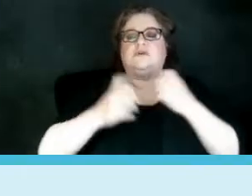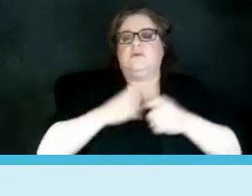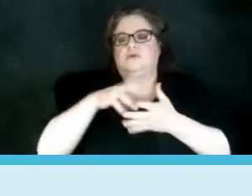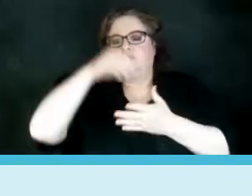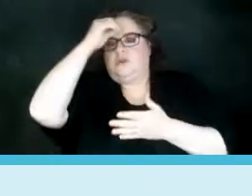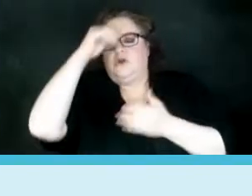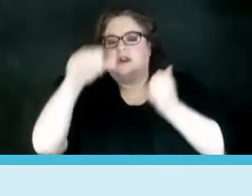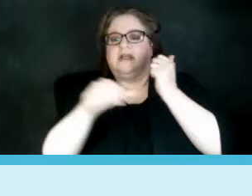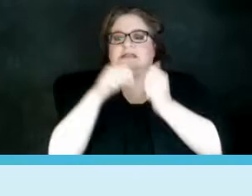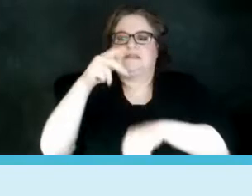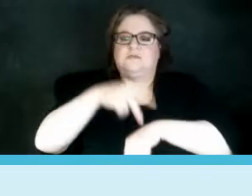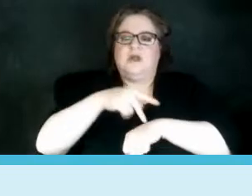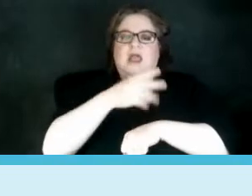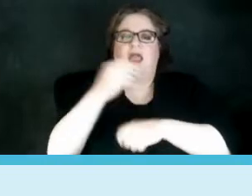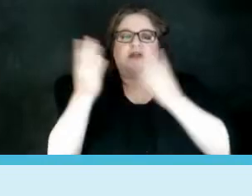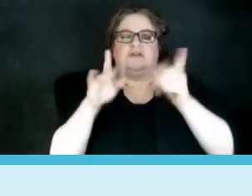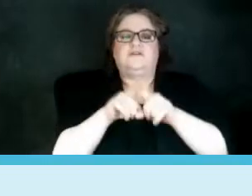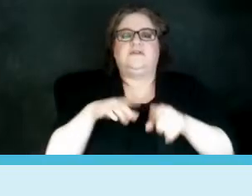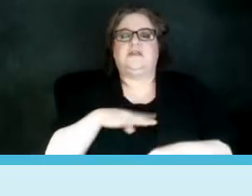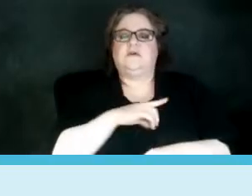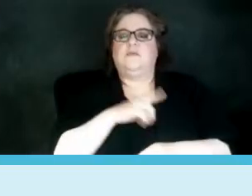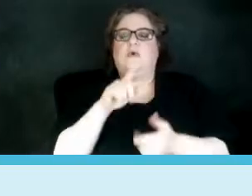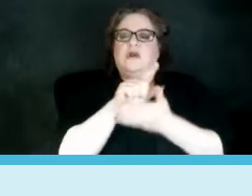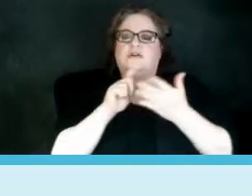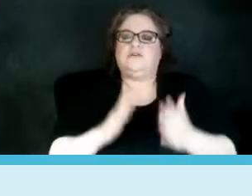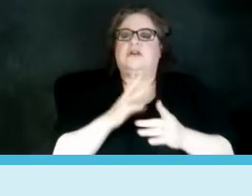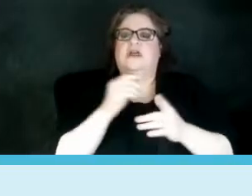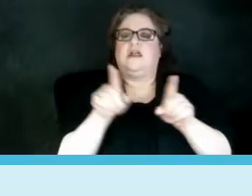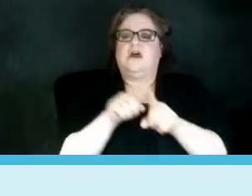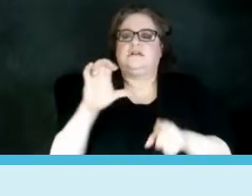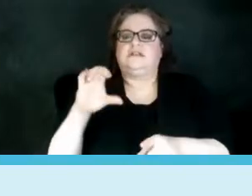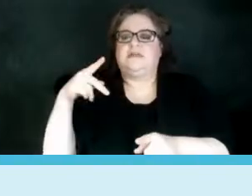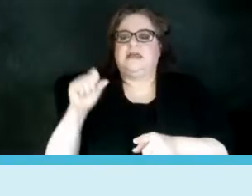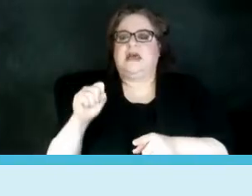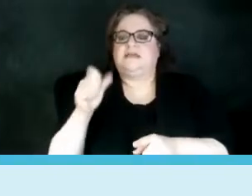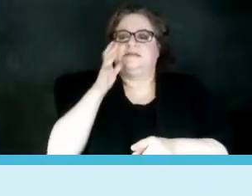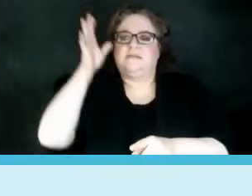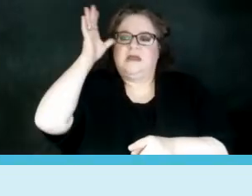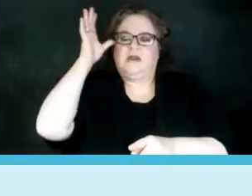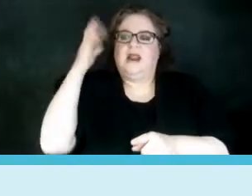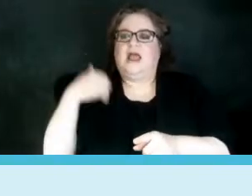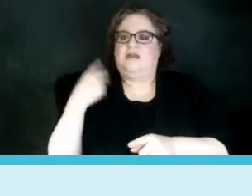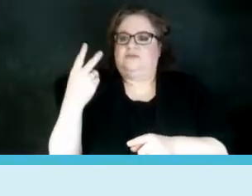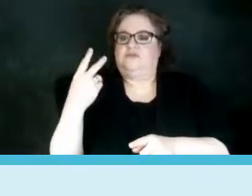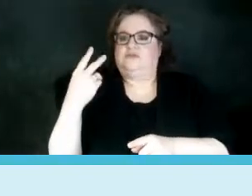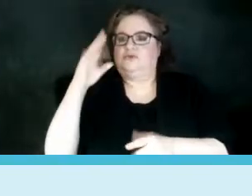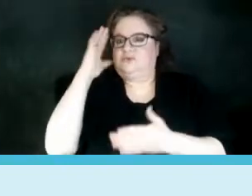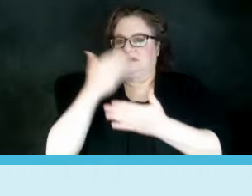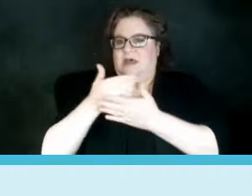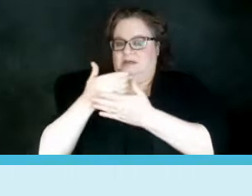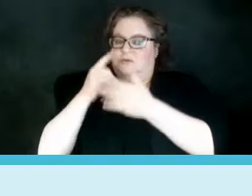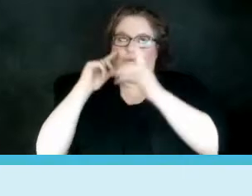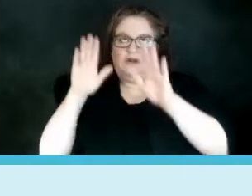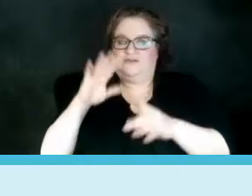principal, and also I served as a board attorney. And I also am a CPS parent. I have two children, two sons, wonderful